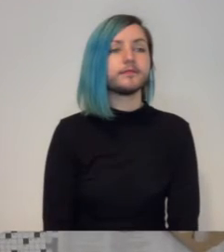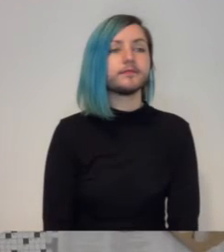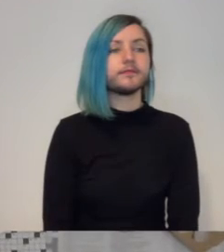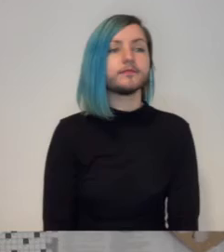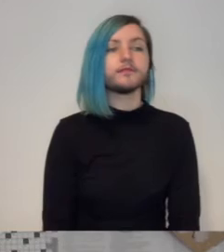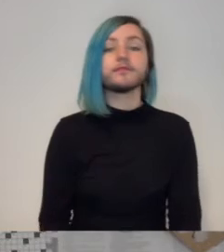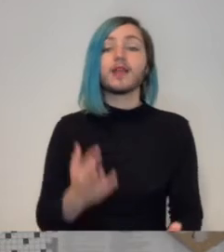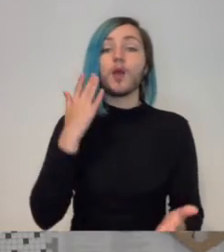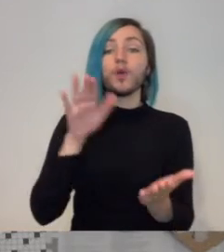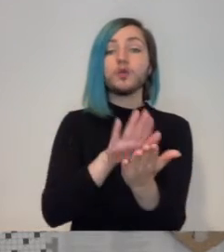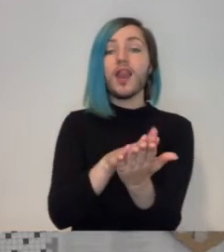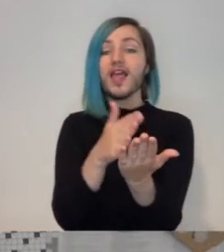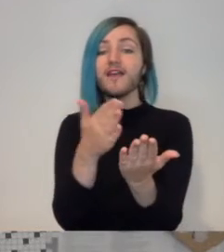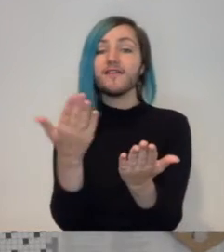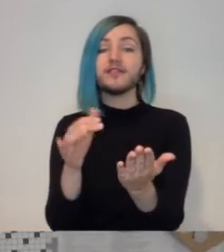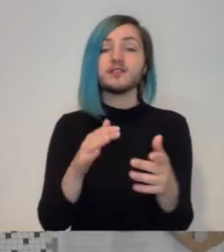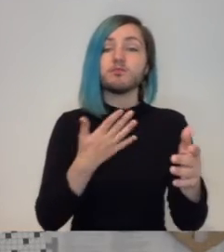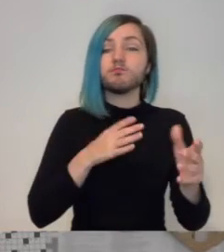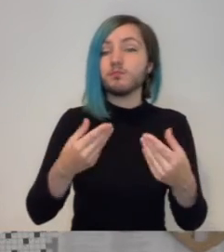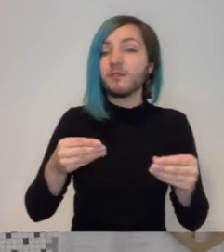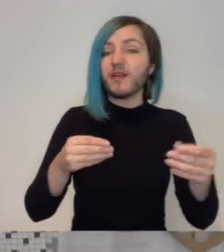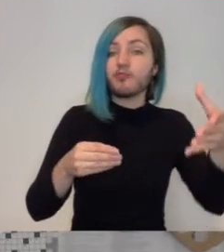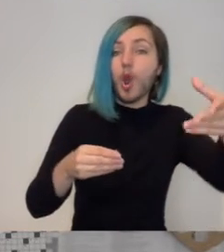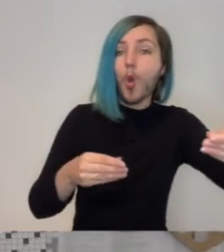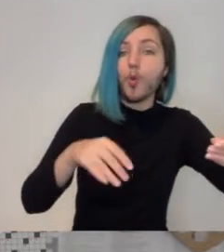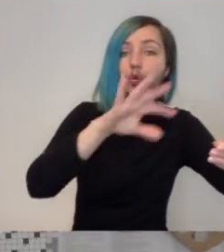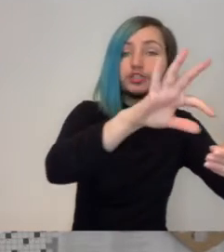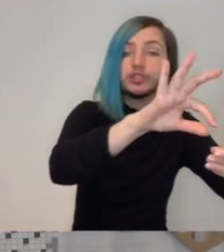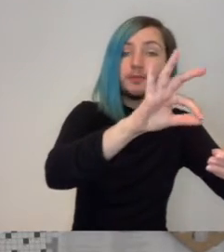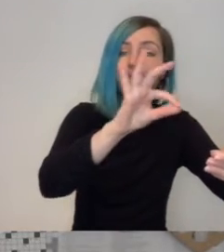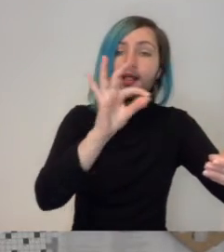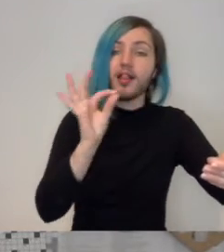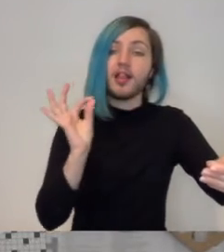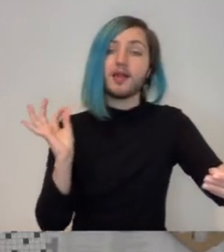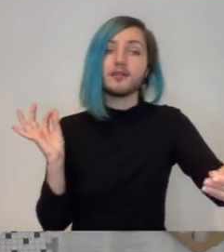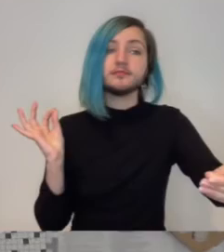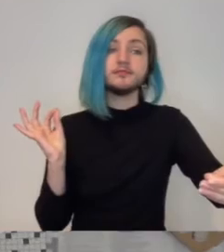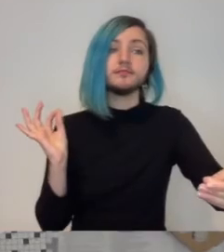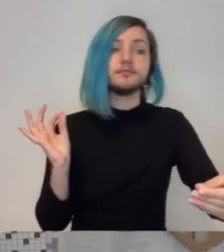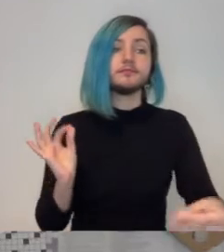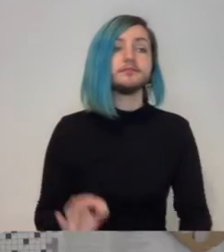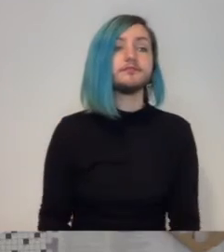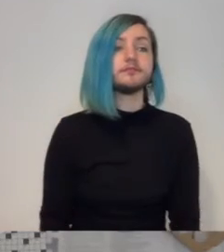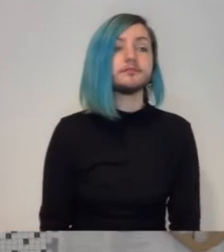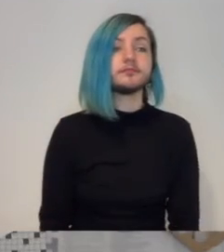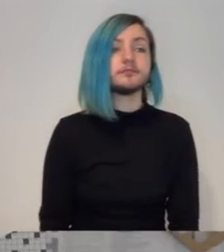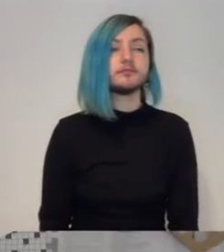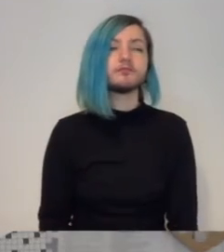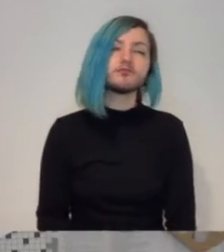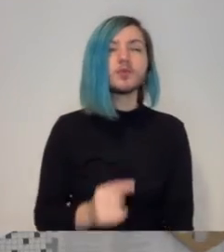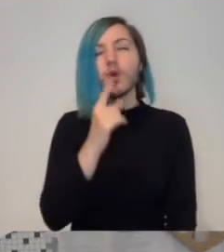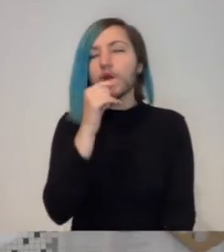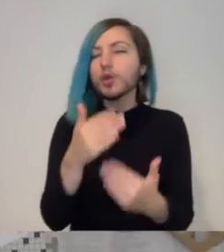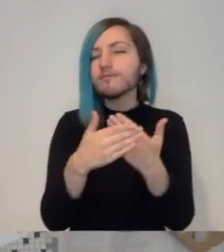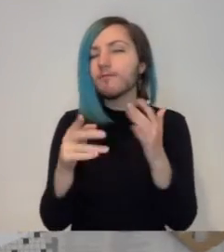Now, when you're lifting it up, you might want to hold the fabric down and just peel it from the top. So I could probably put a bit more